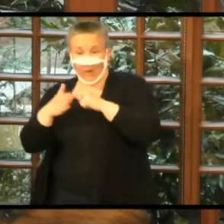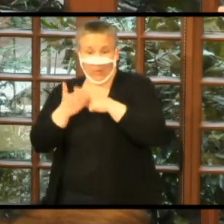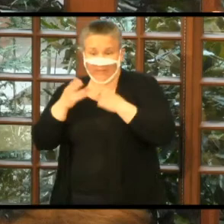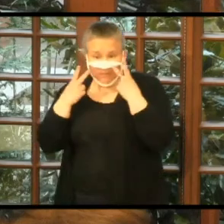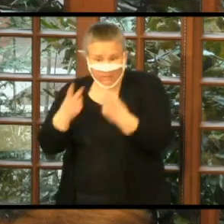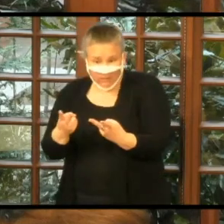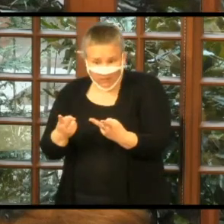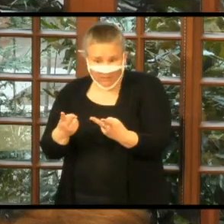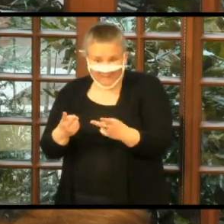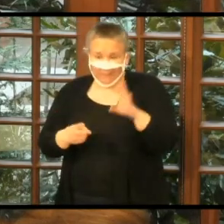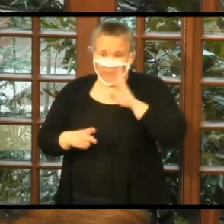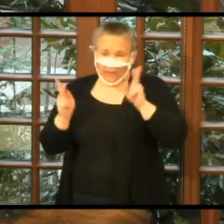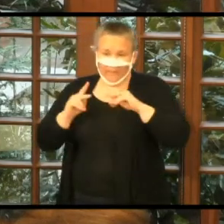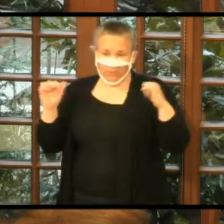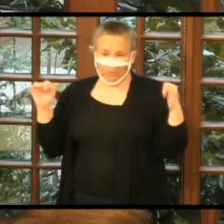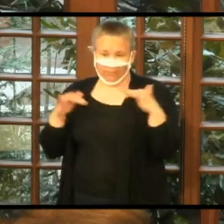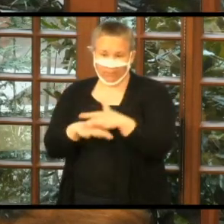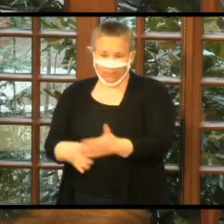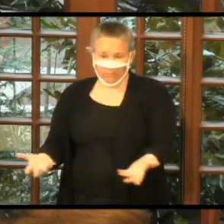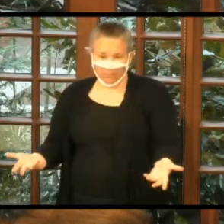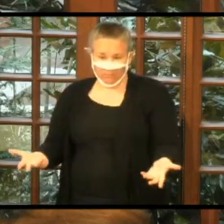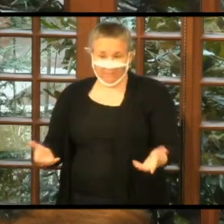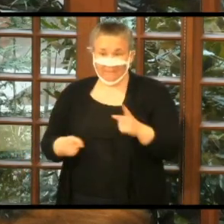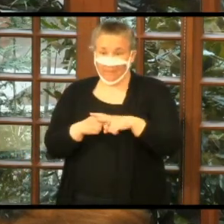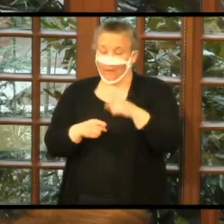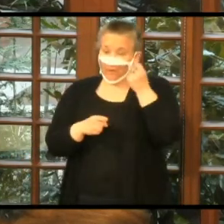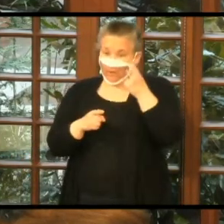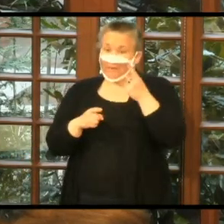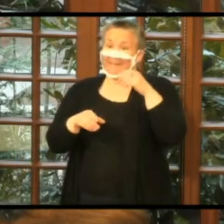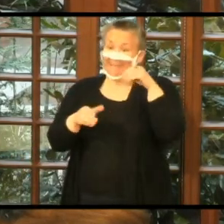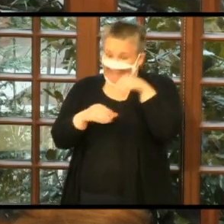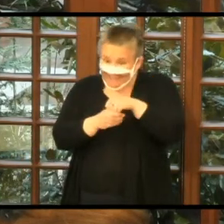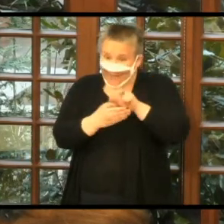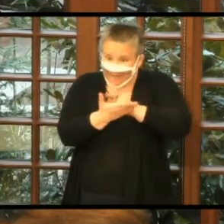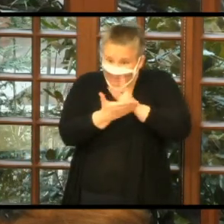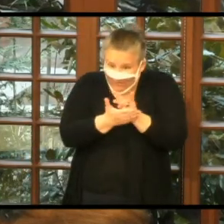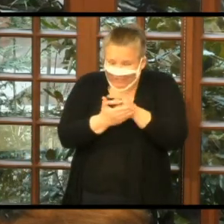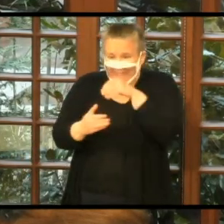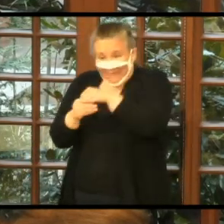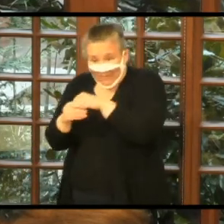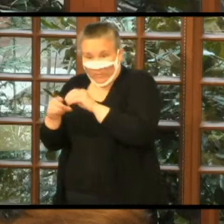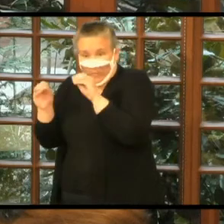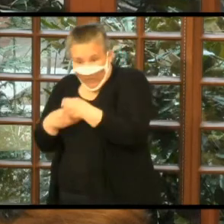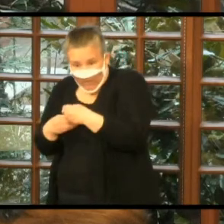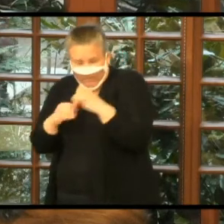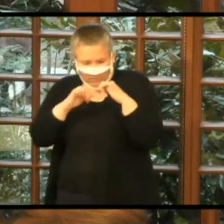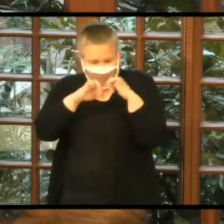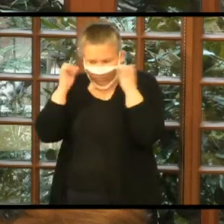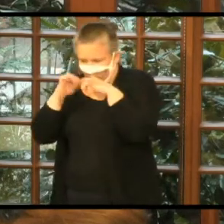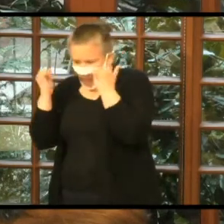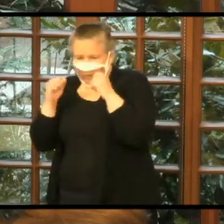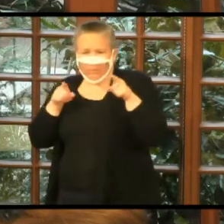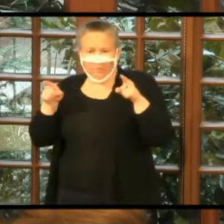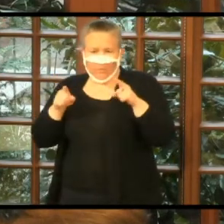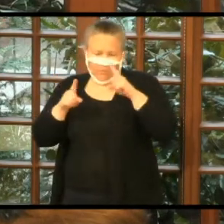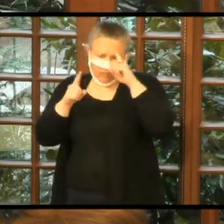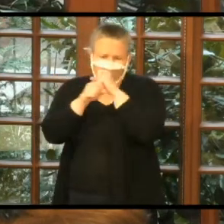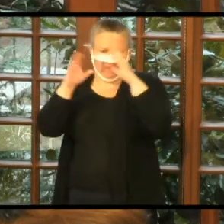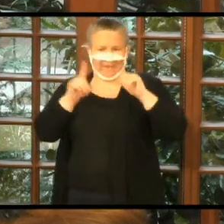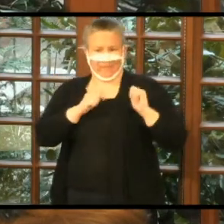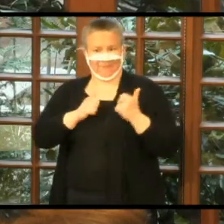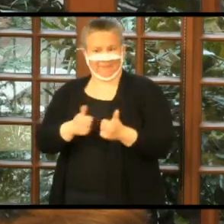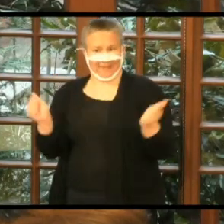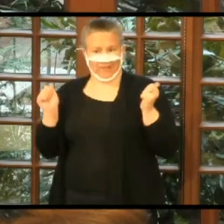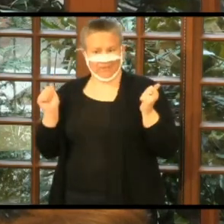is a bunch of brown people. But inside that kitchen, inside that office, those people think of themselves as